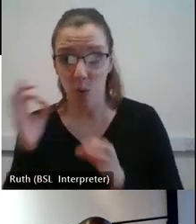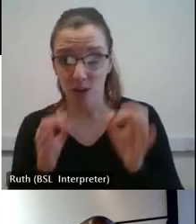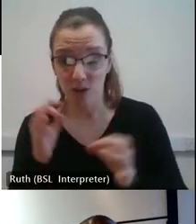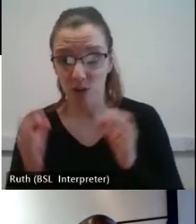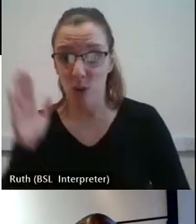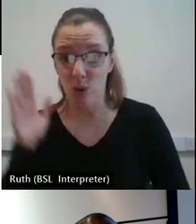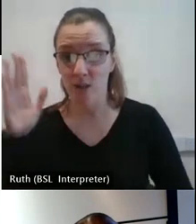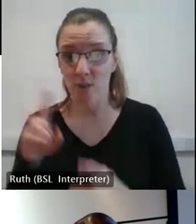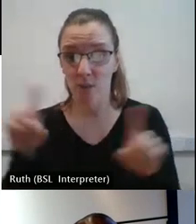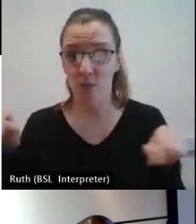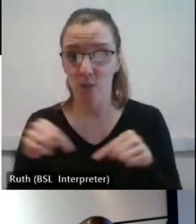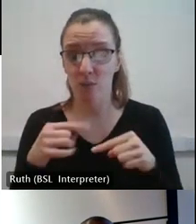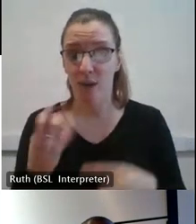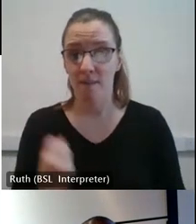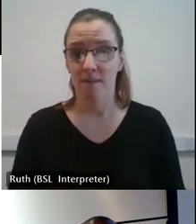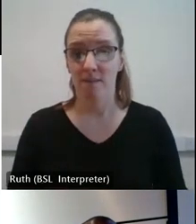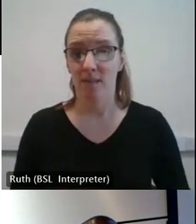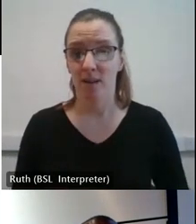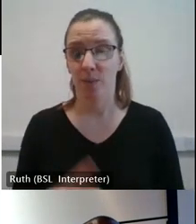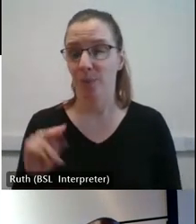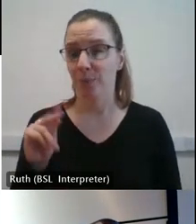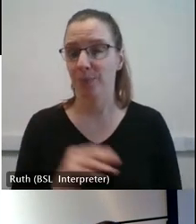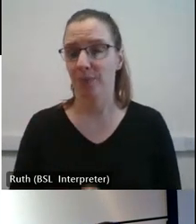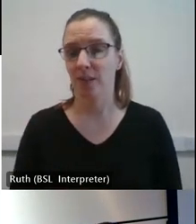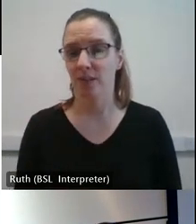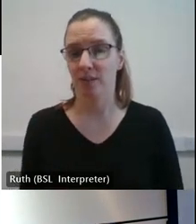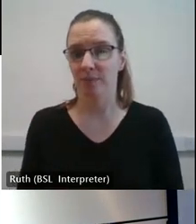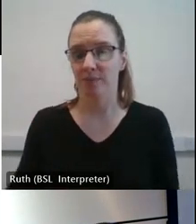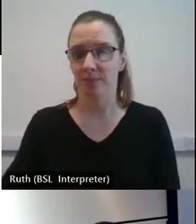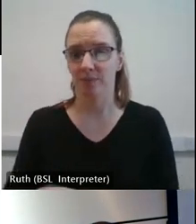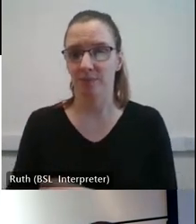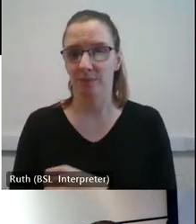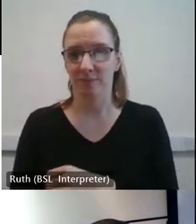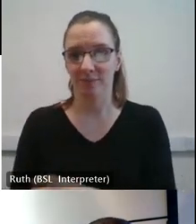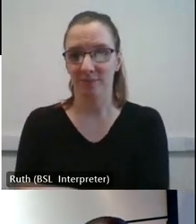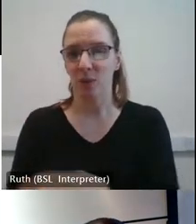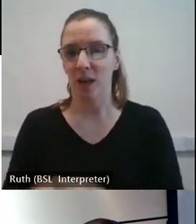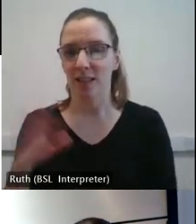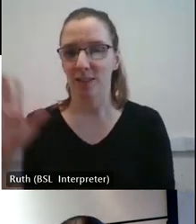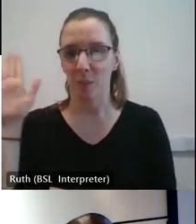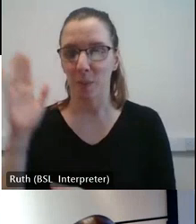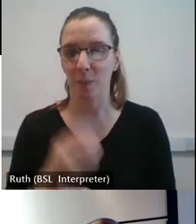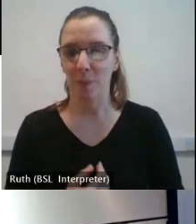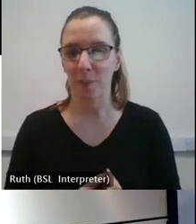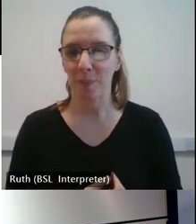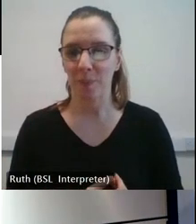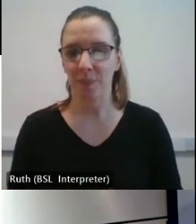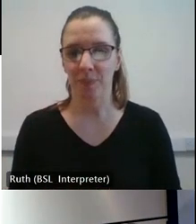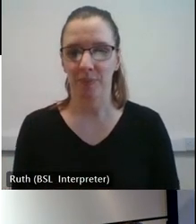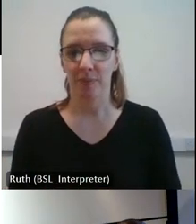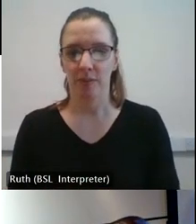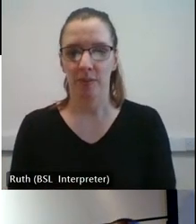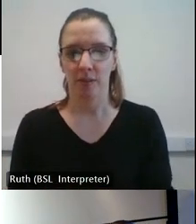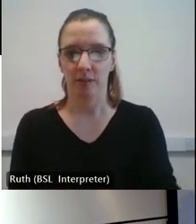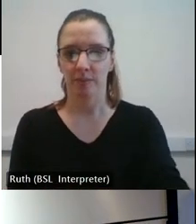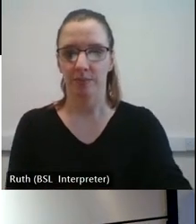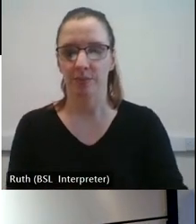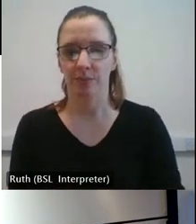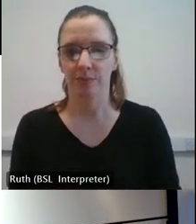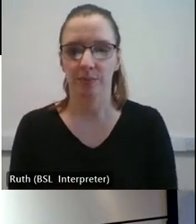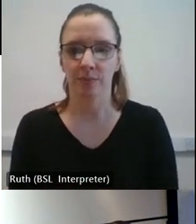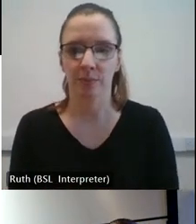up from the room? No. Okay then. So, yeah. Oh, was there a hand up? Yes, a hand. George, thank you. That was